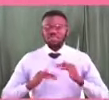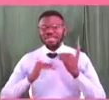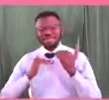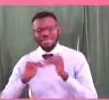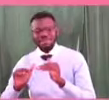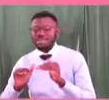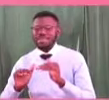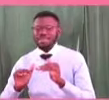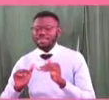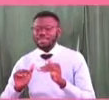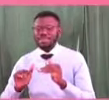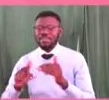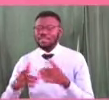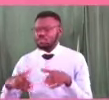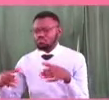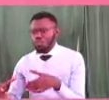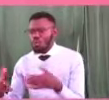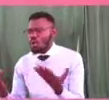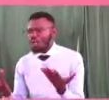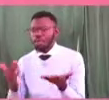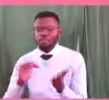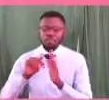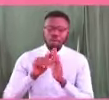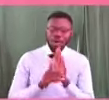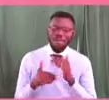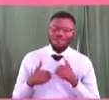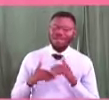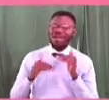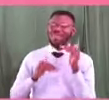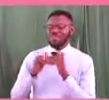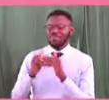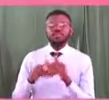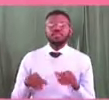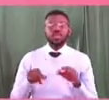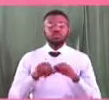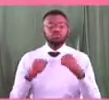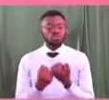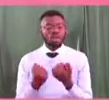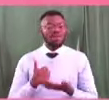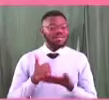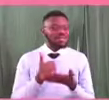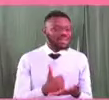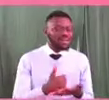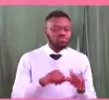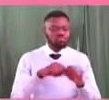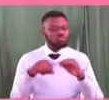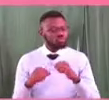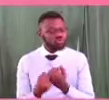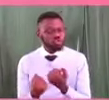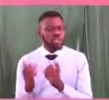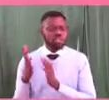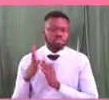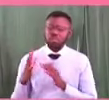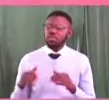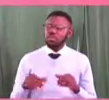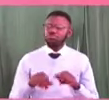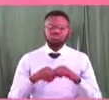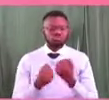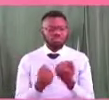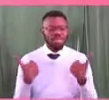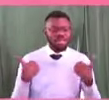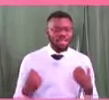protection interventions under such programs as social assistance, social security, and social health insurance,